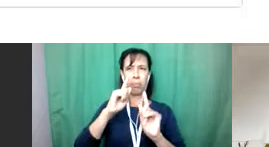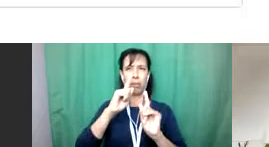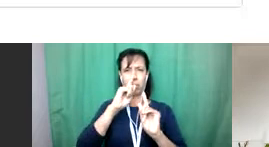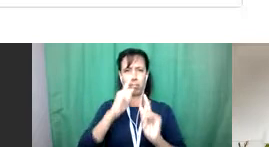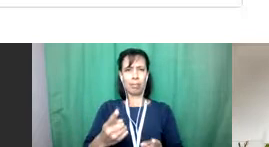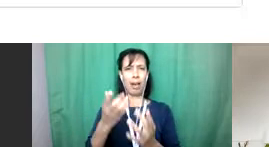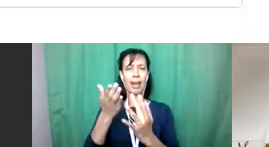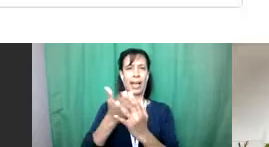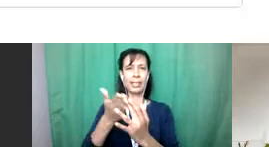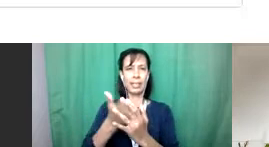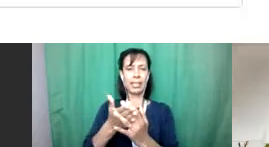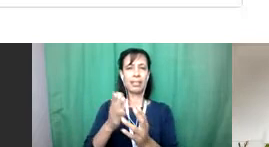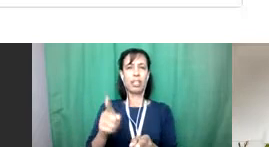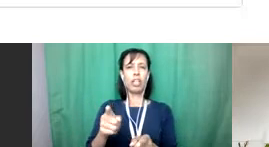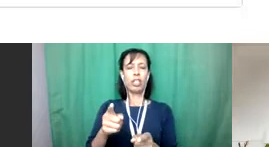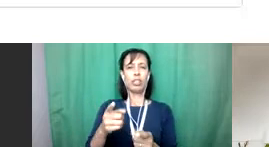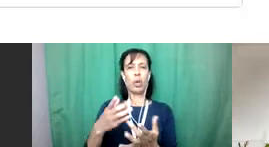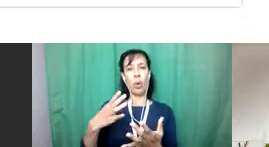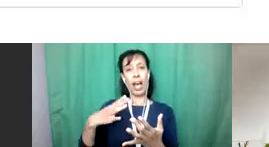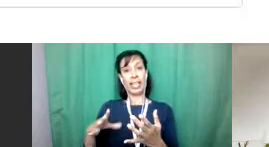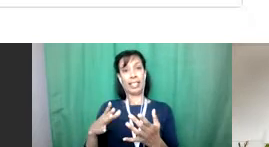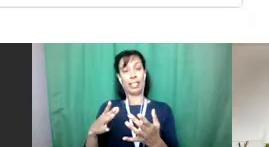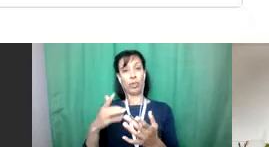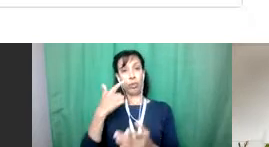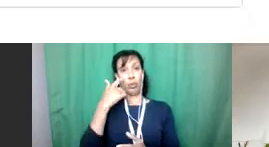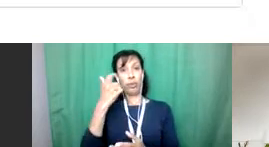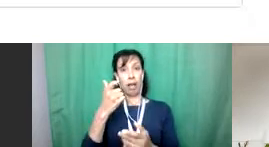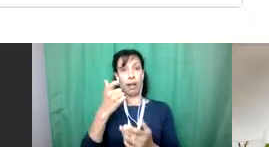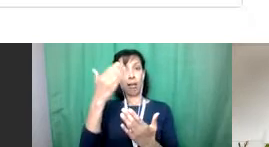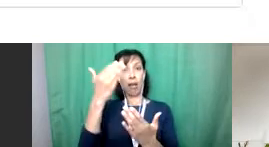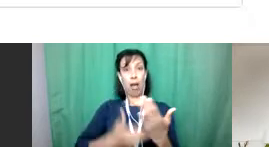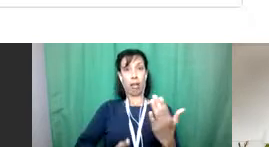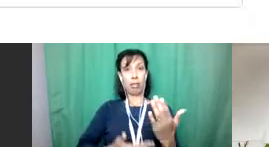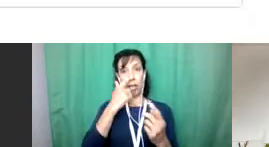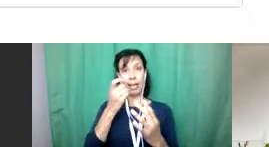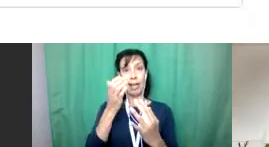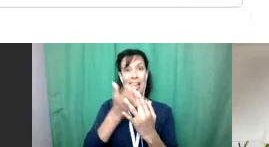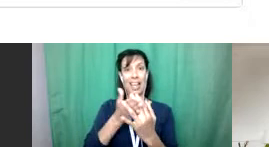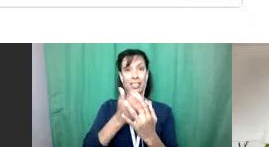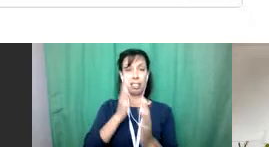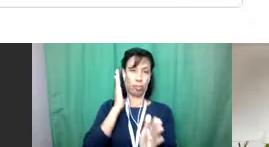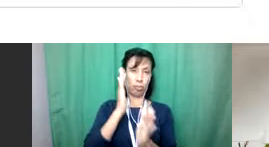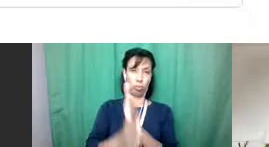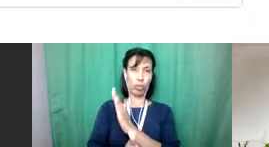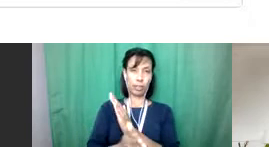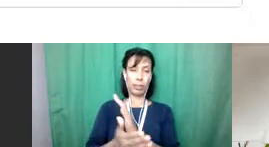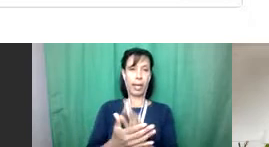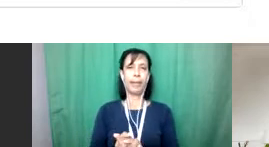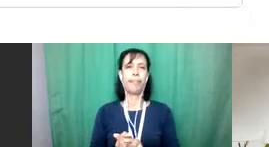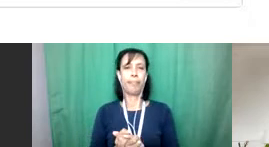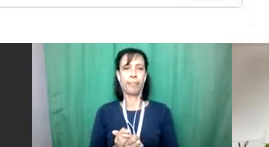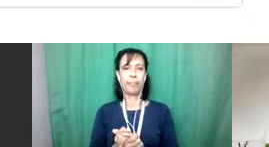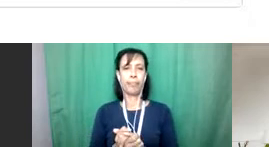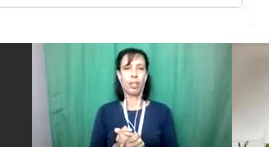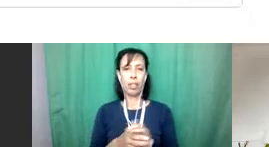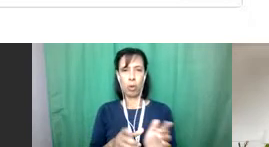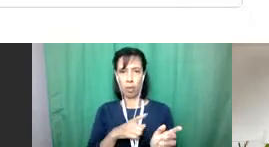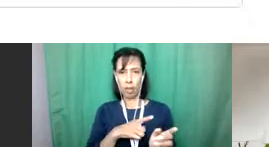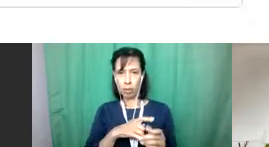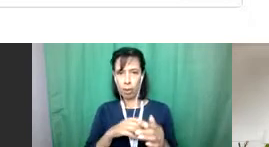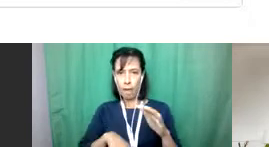like a PDF straight away without doing anything more fussy. So I've got my linked full text there.